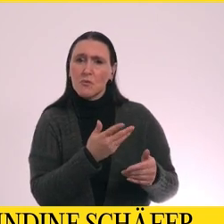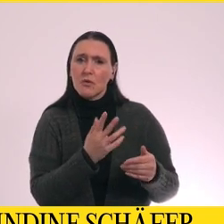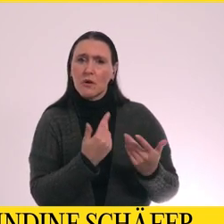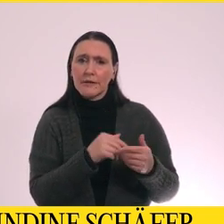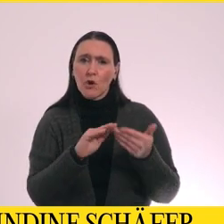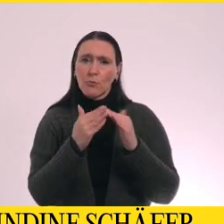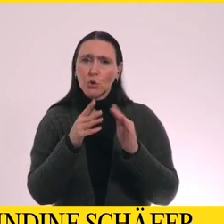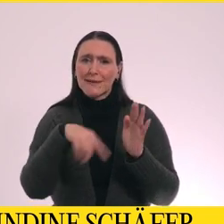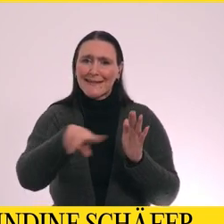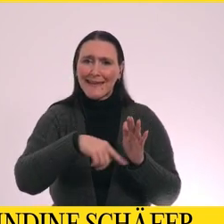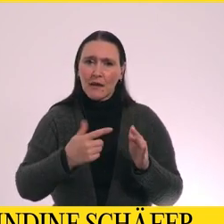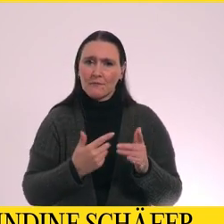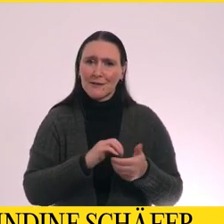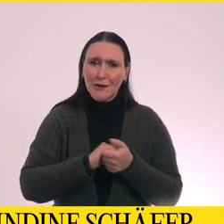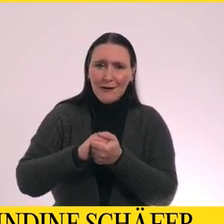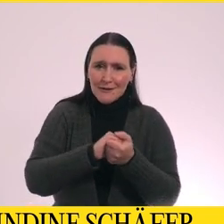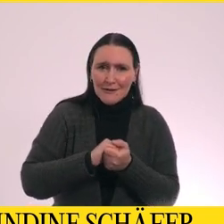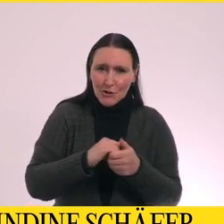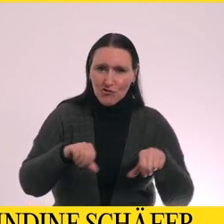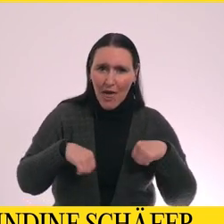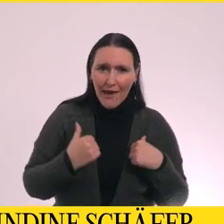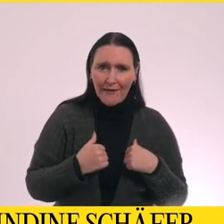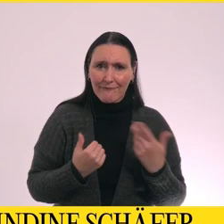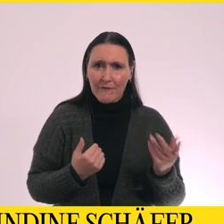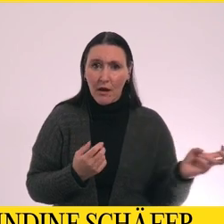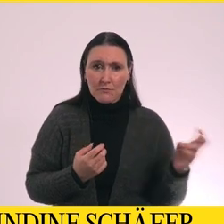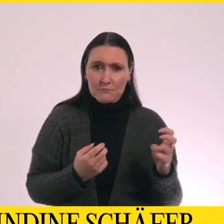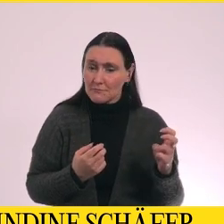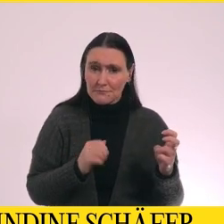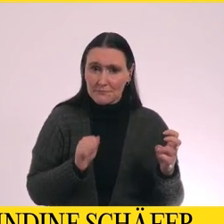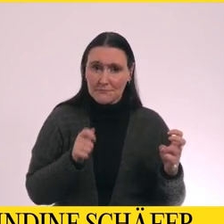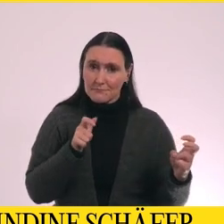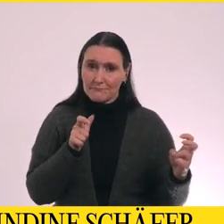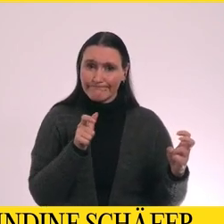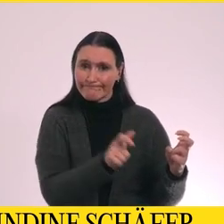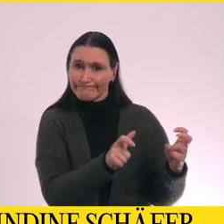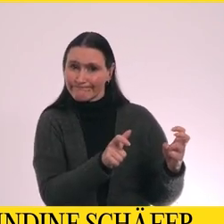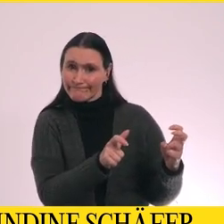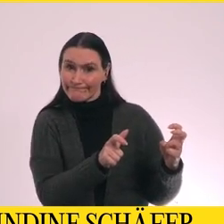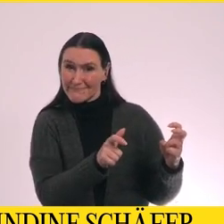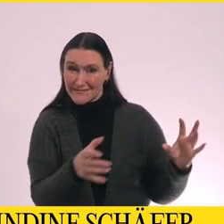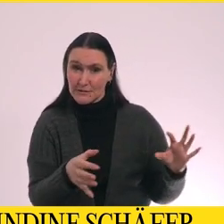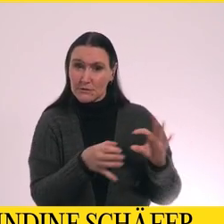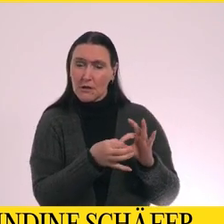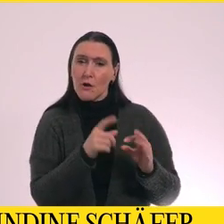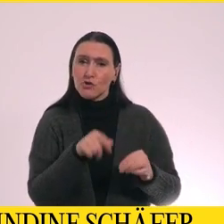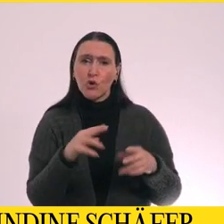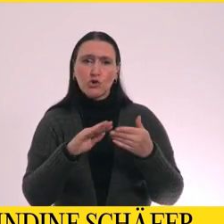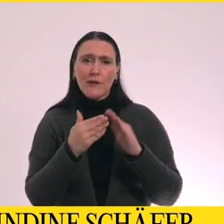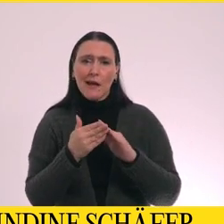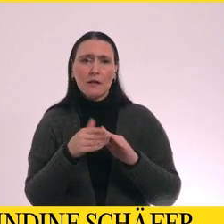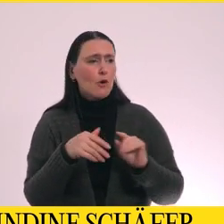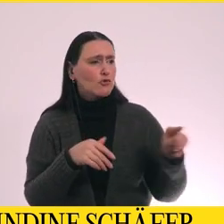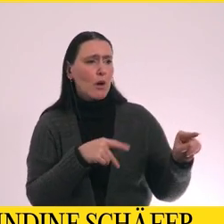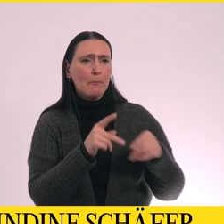and social life. And this is linked to the condition of an oppression society. So